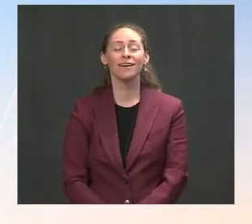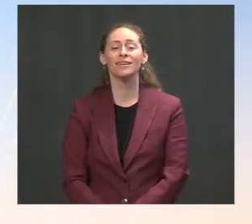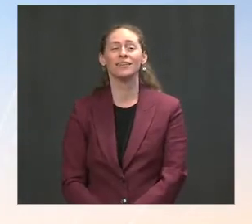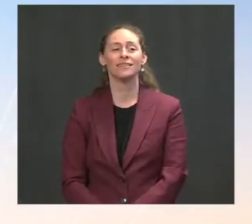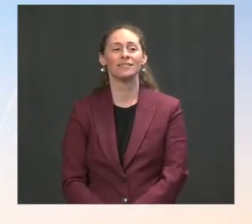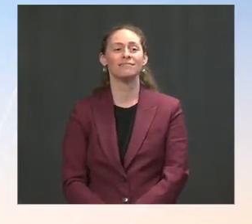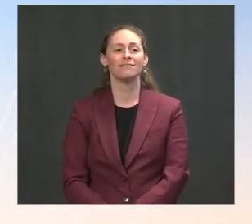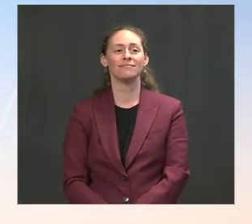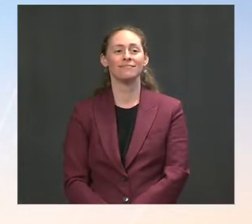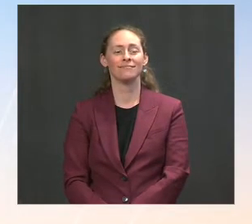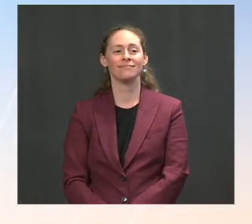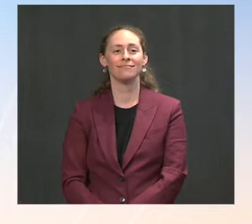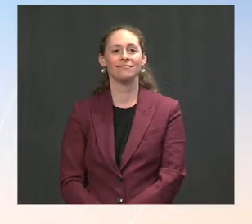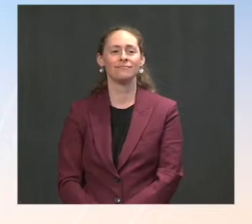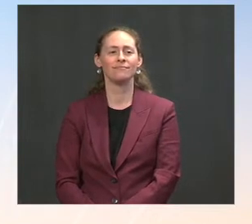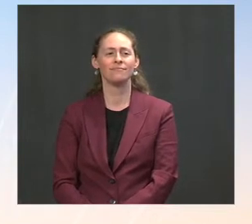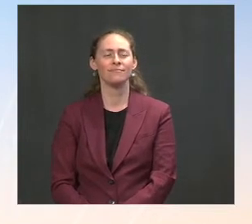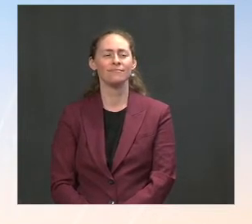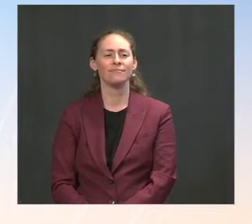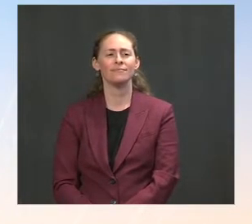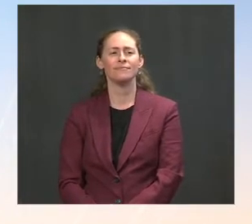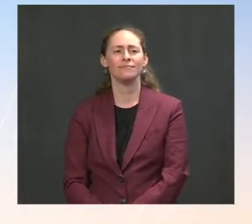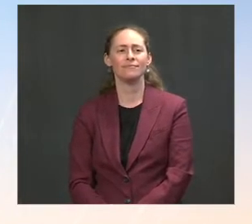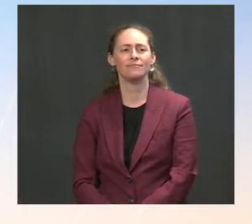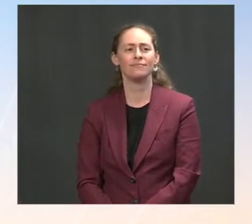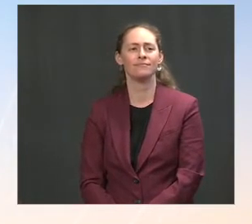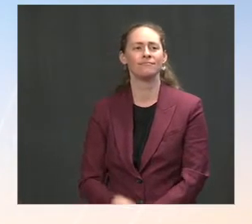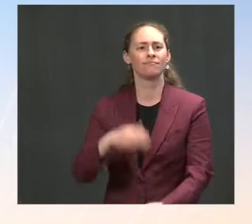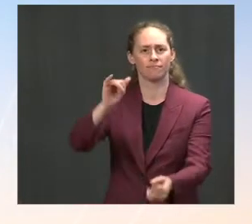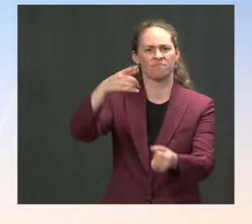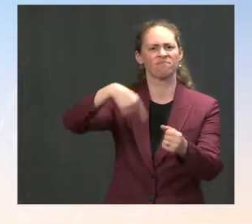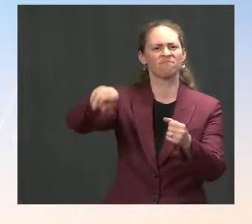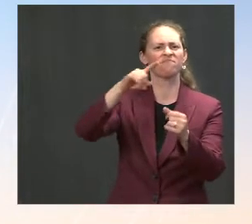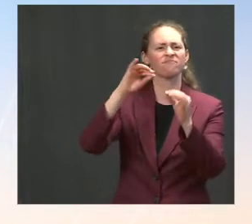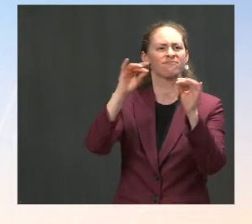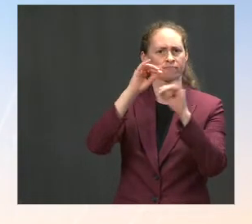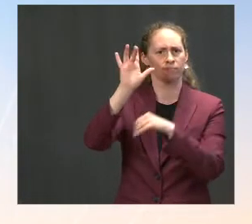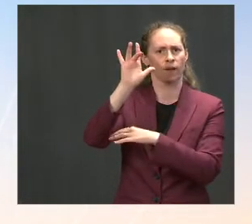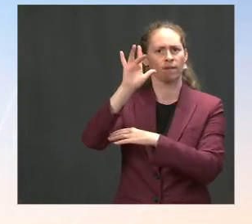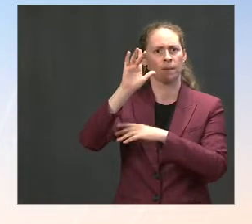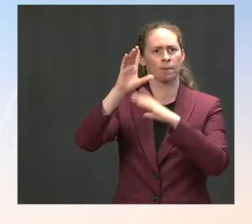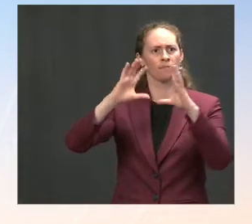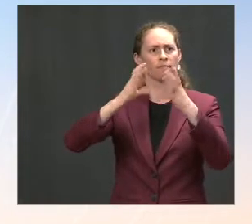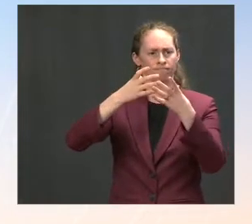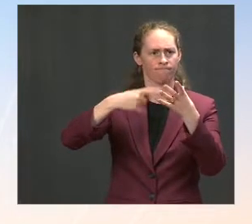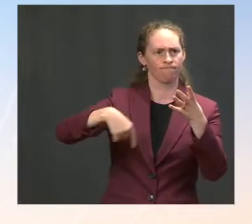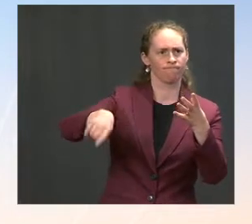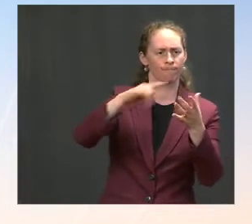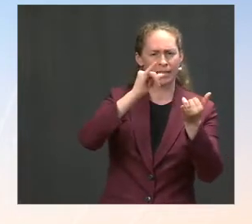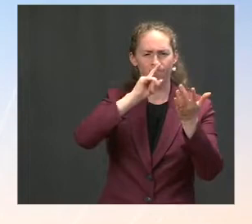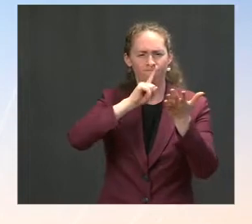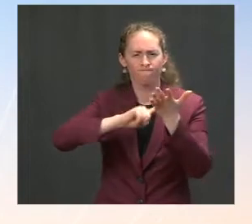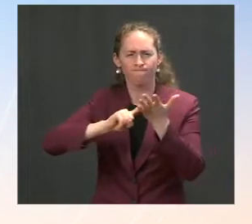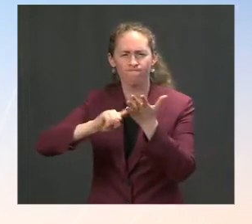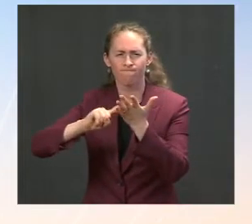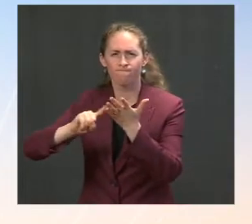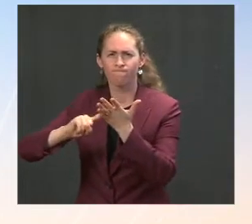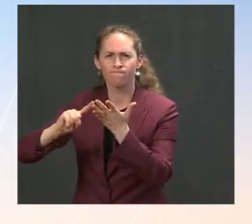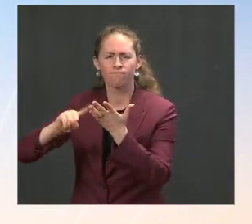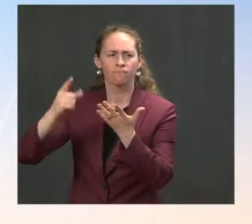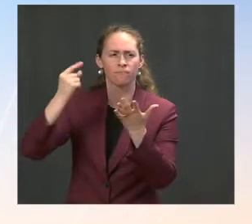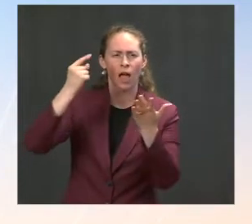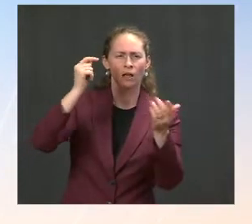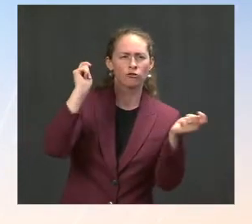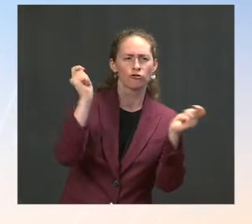yesterday that the 25-person COVID group is, quote, investigating every aspect of any change. What specifically are